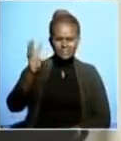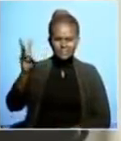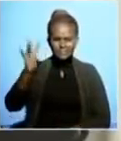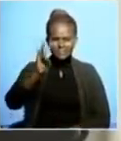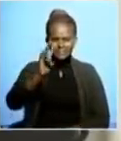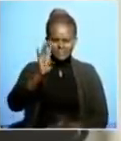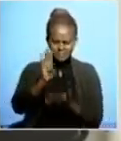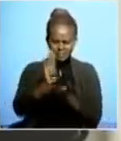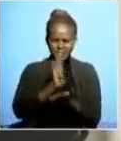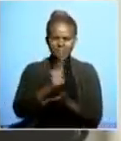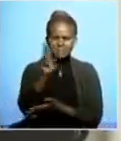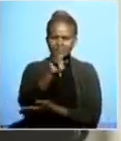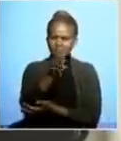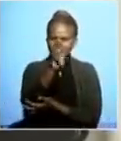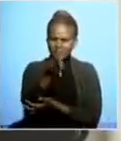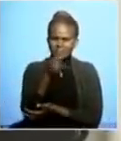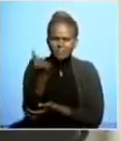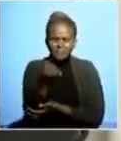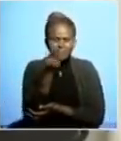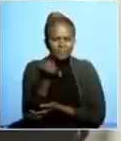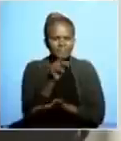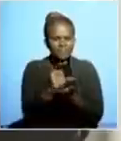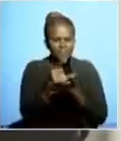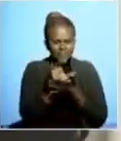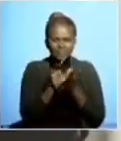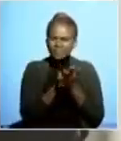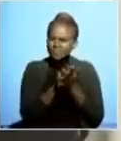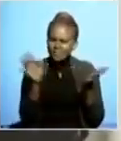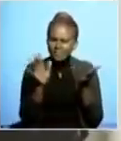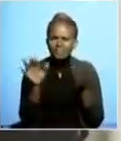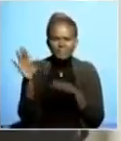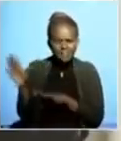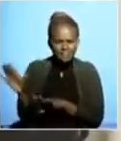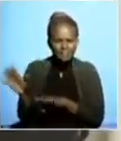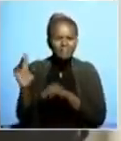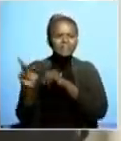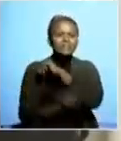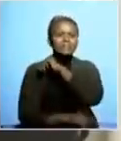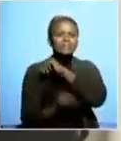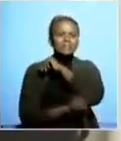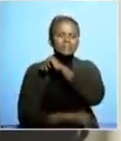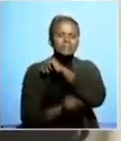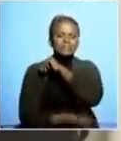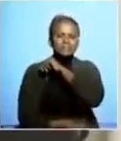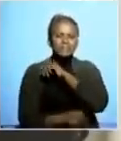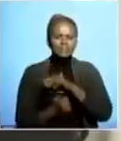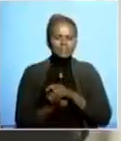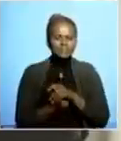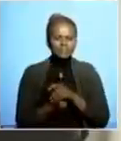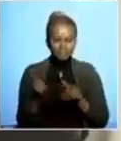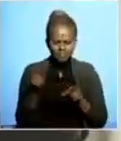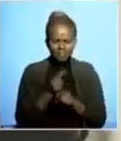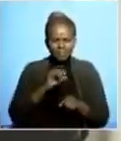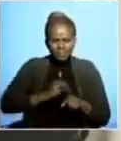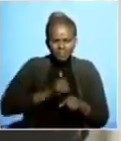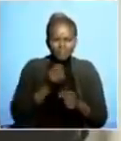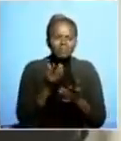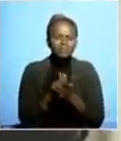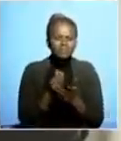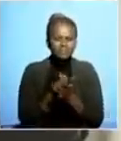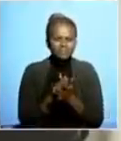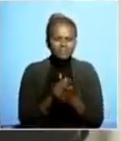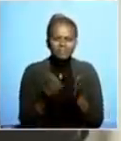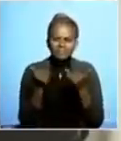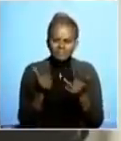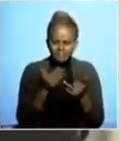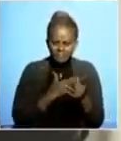$6-7 billion almost of domestic debt. A lot of it sits there as penalties from our own money. Now,